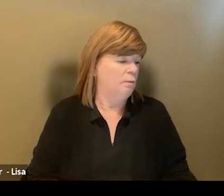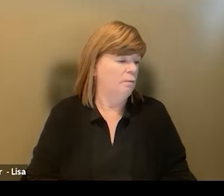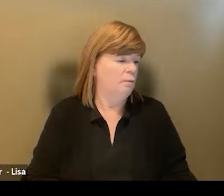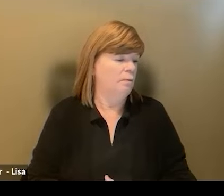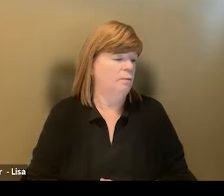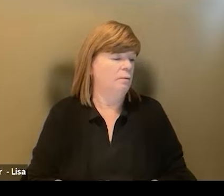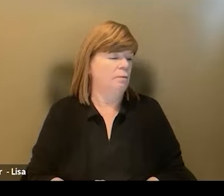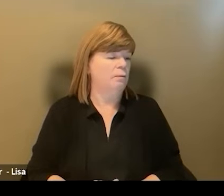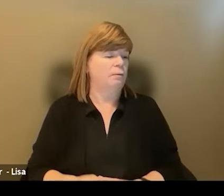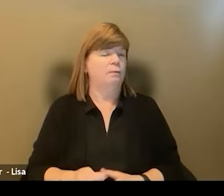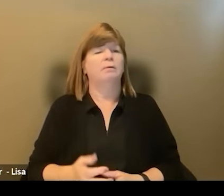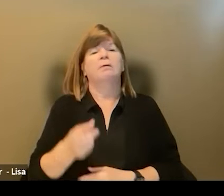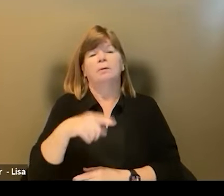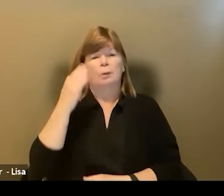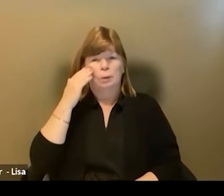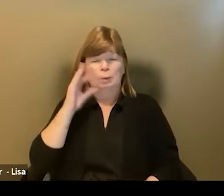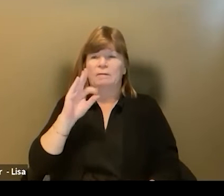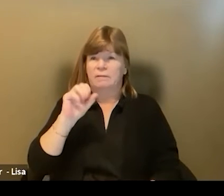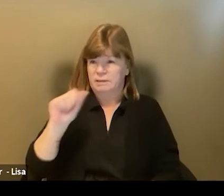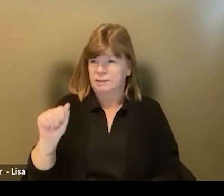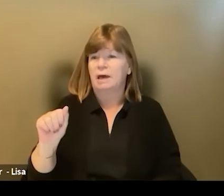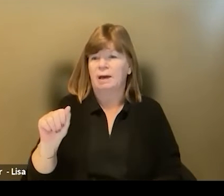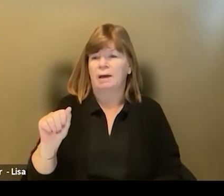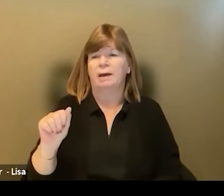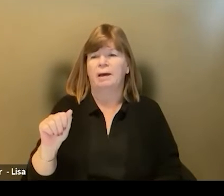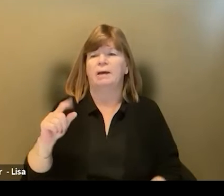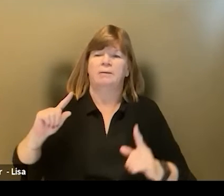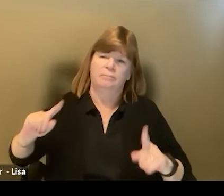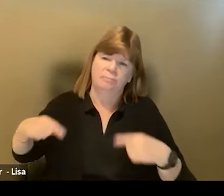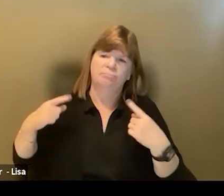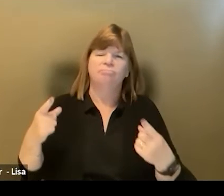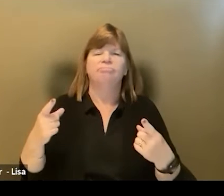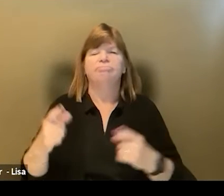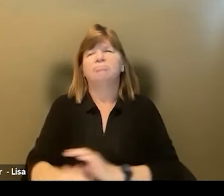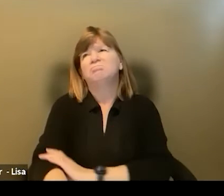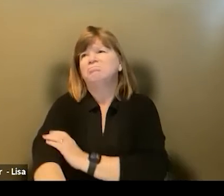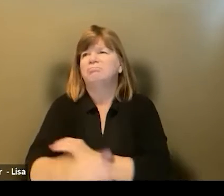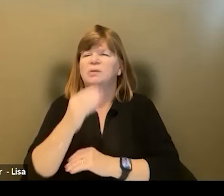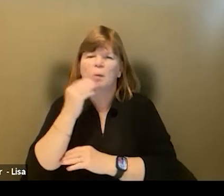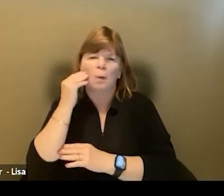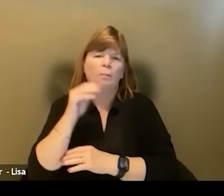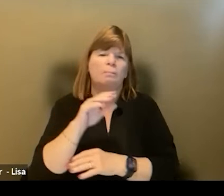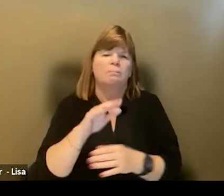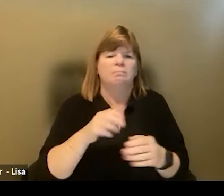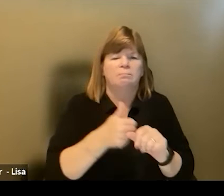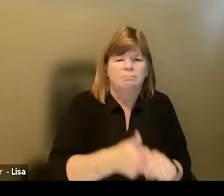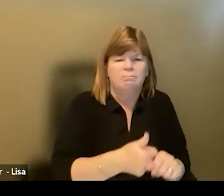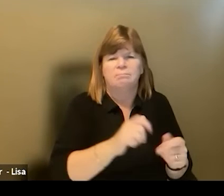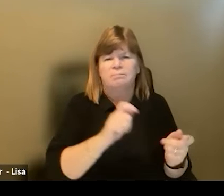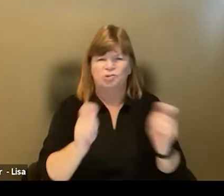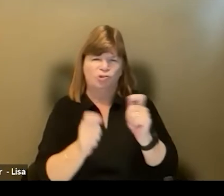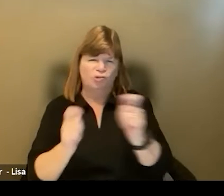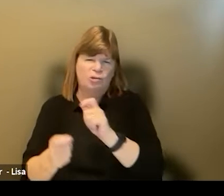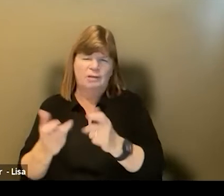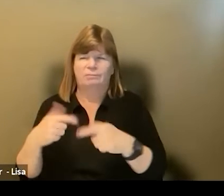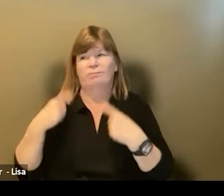As many of you may know, FSSA has been engaged in activities related to home and community-based services waiver redesign